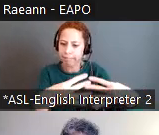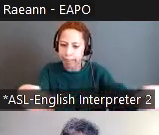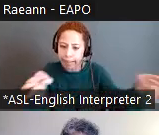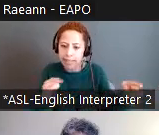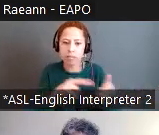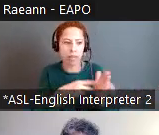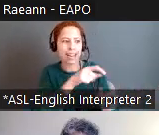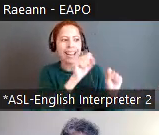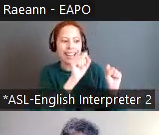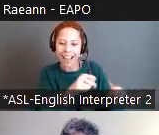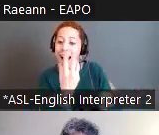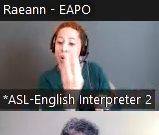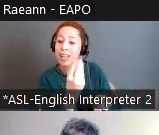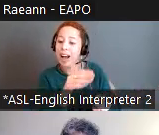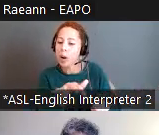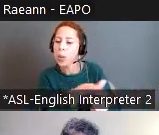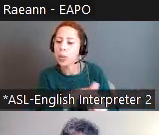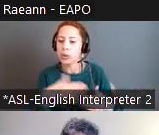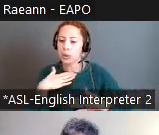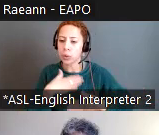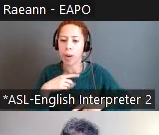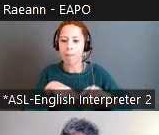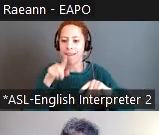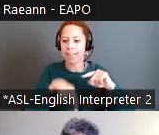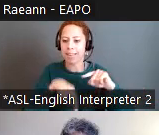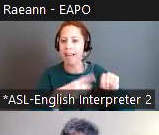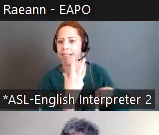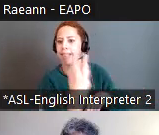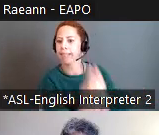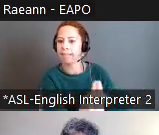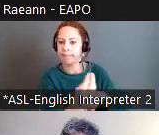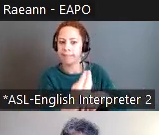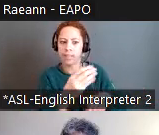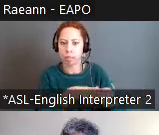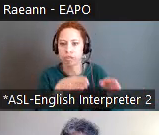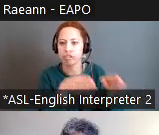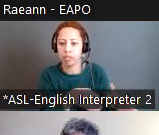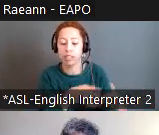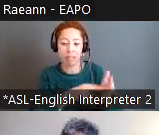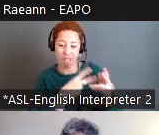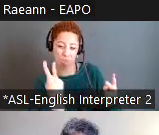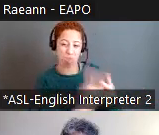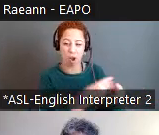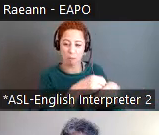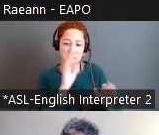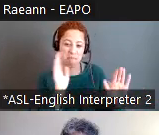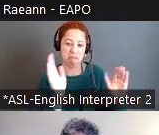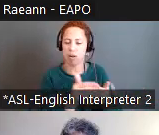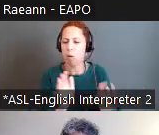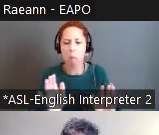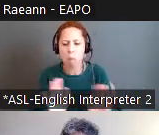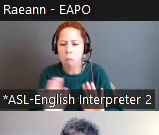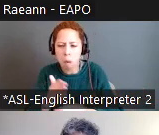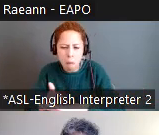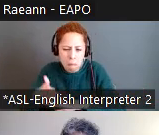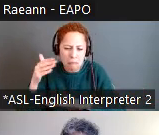property, right? But they can't wander into the street. It's not locking that person in their bedroom. So if the attorney is always applying the